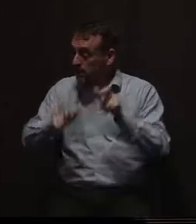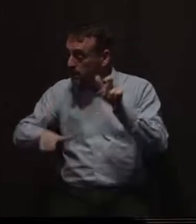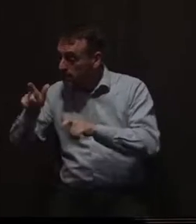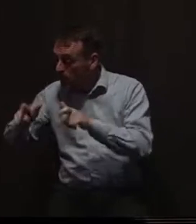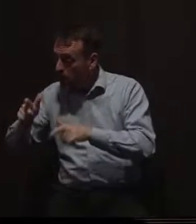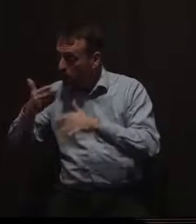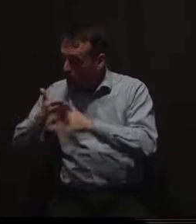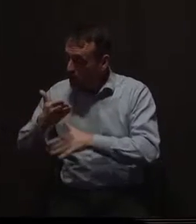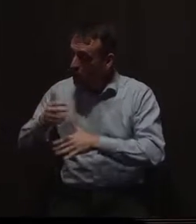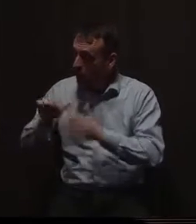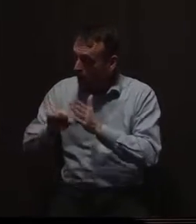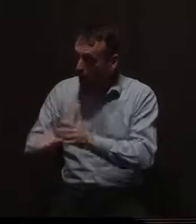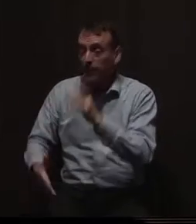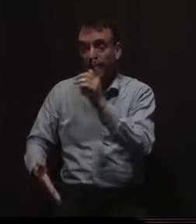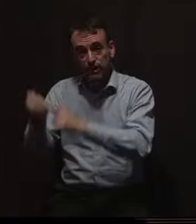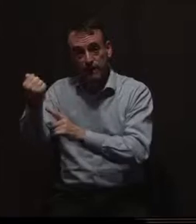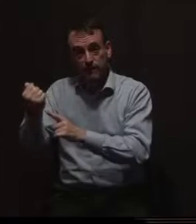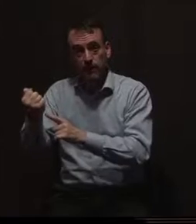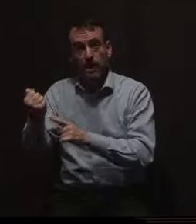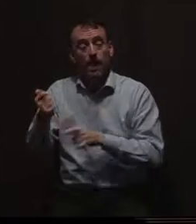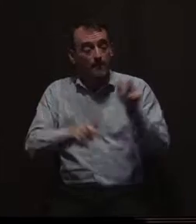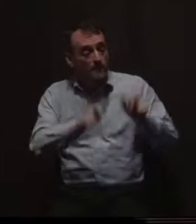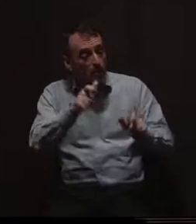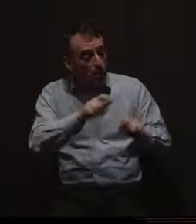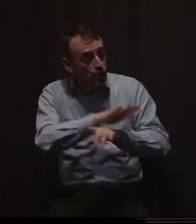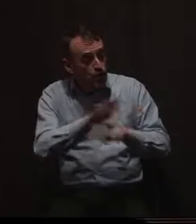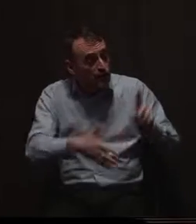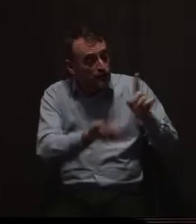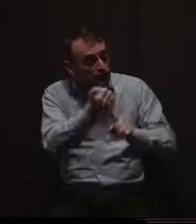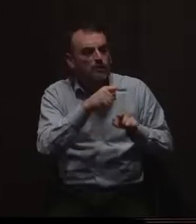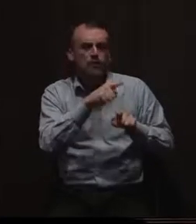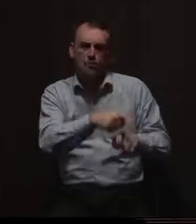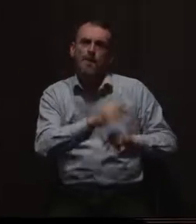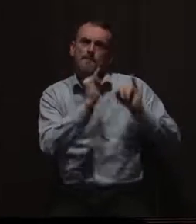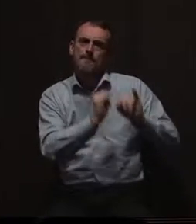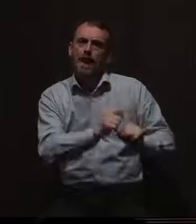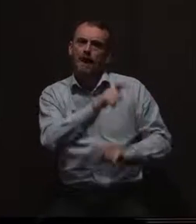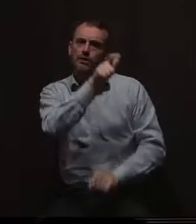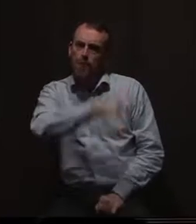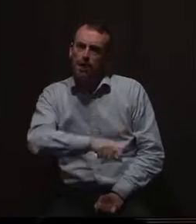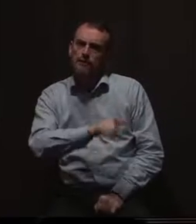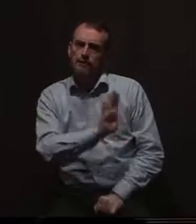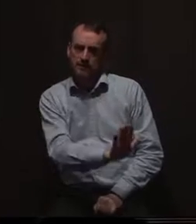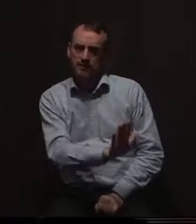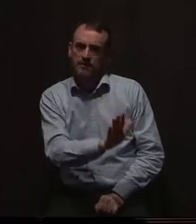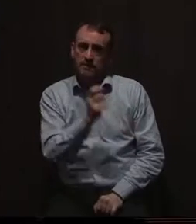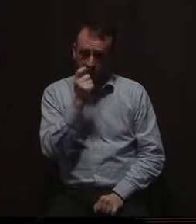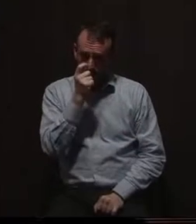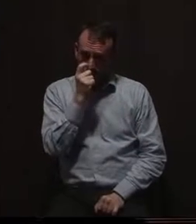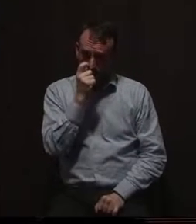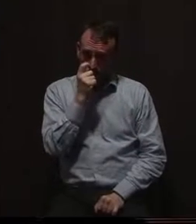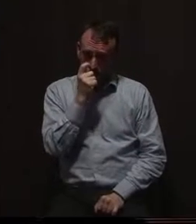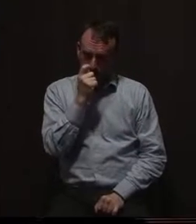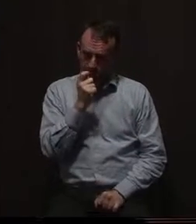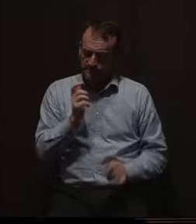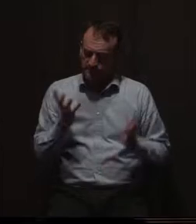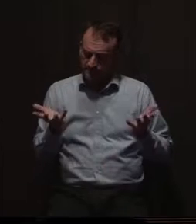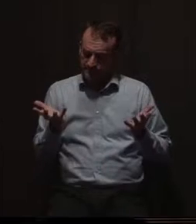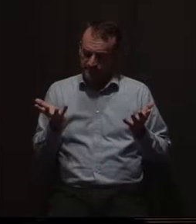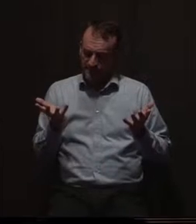just not very good, and not a good human being. You should, well, fine, it's your own fault.